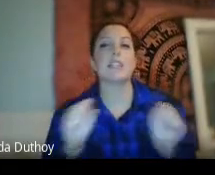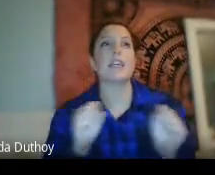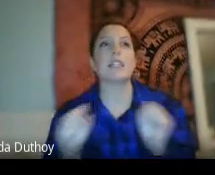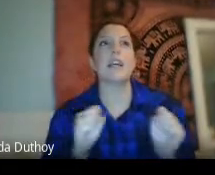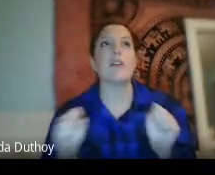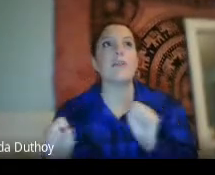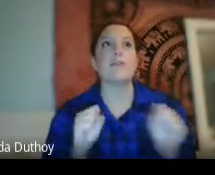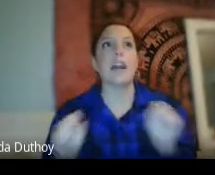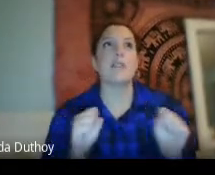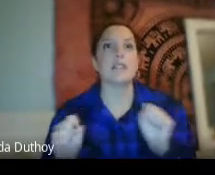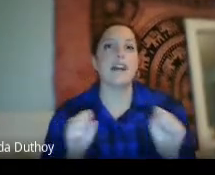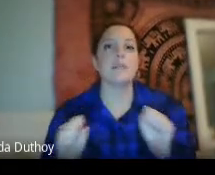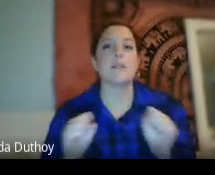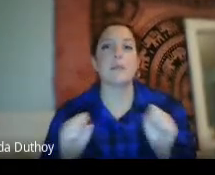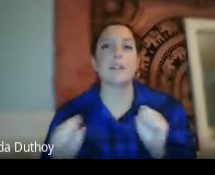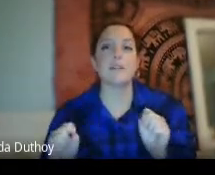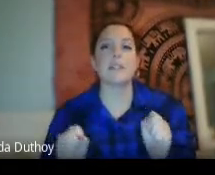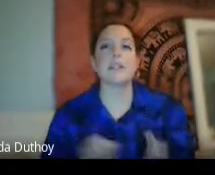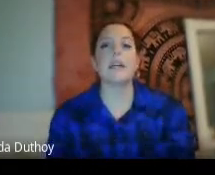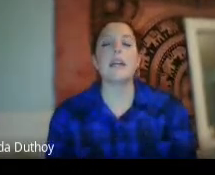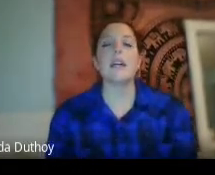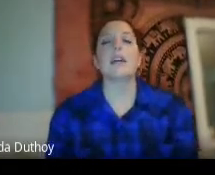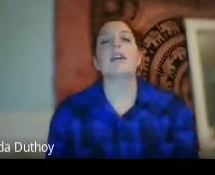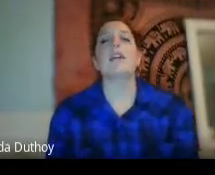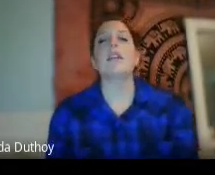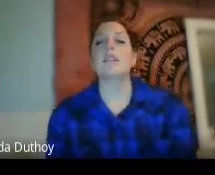like shakes or rattles the house or the windows.